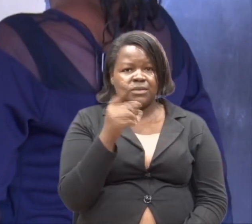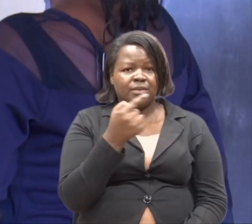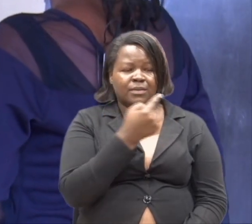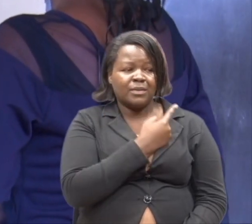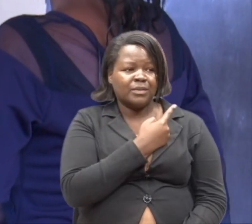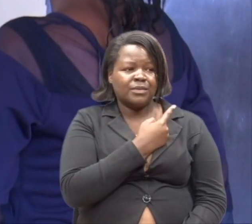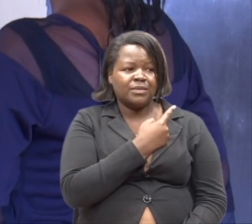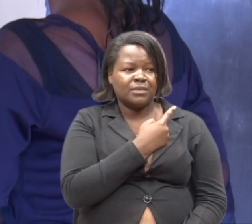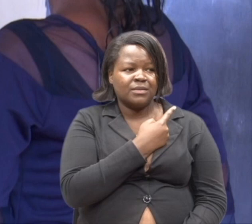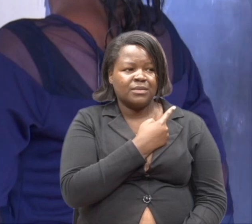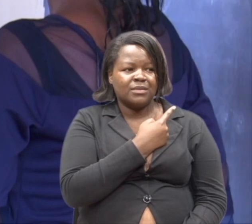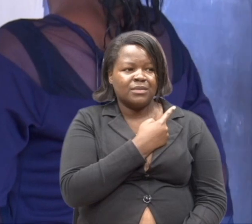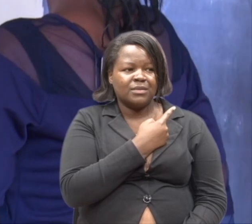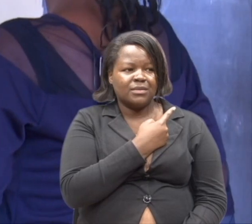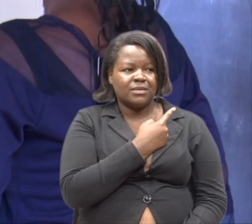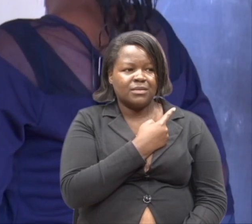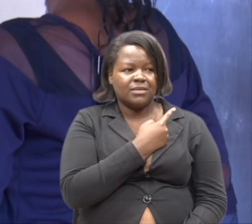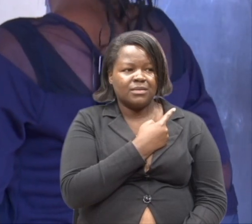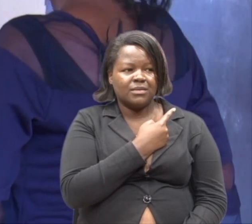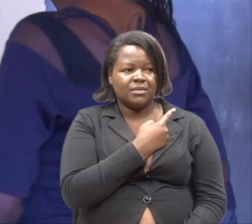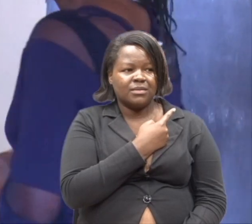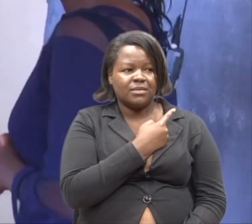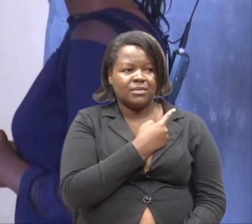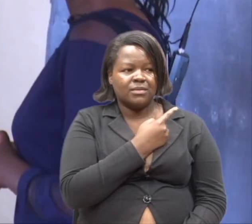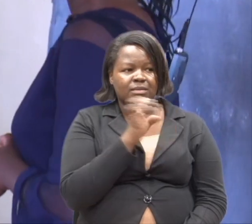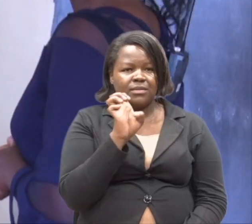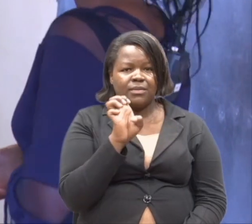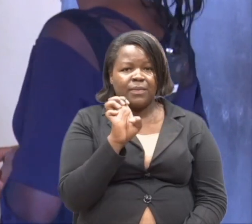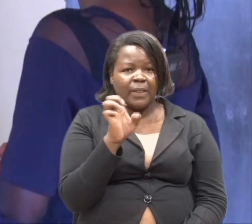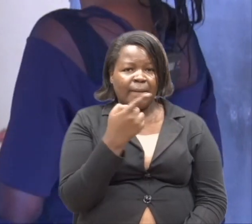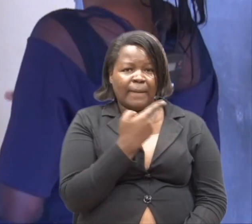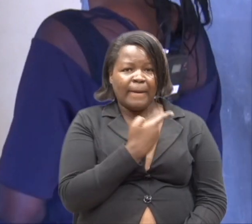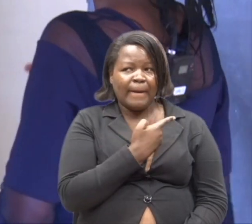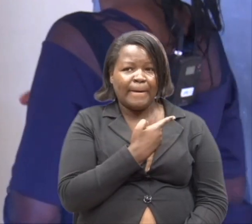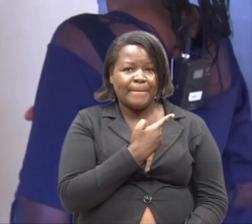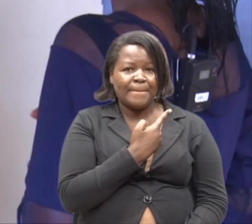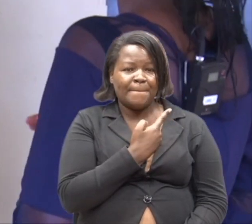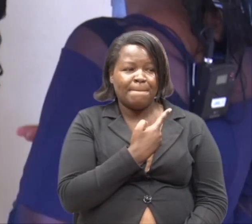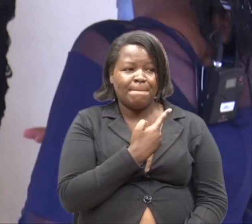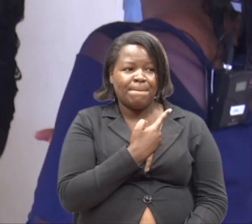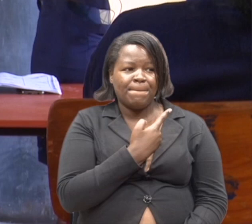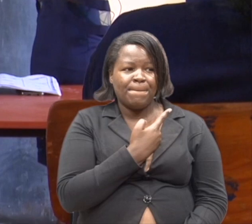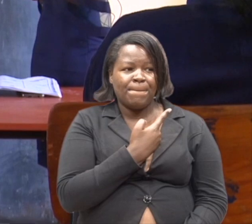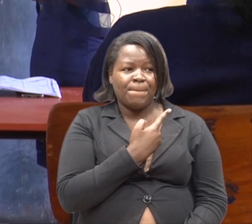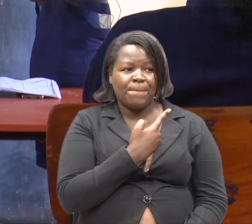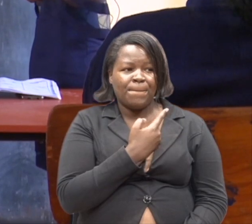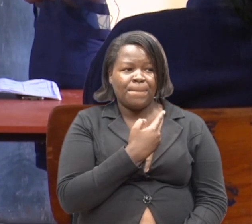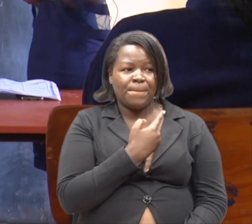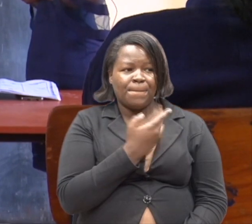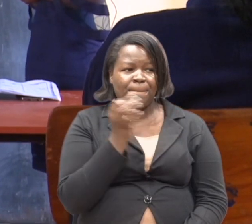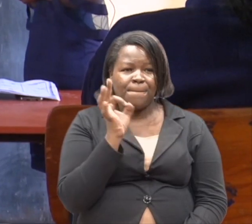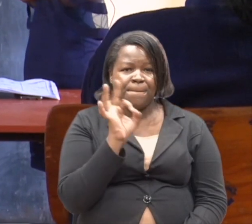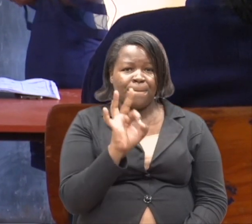D. I'm getting that right. Uh-huh. And then D. E. E. Yes. And